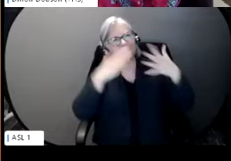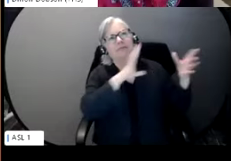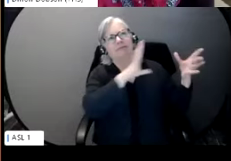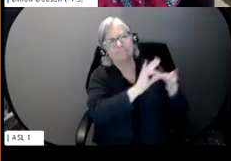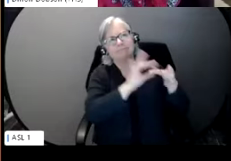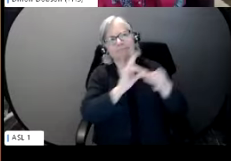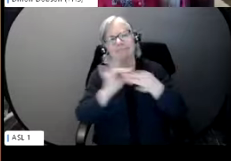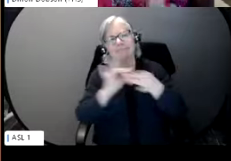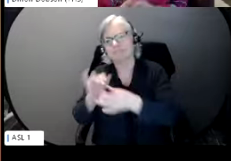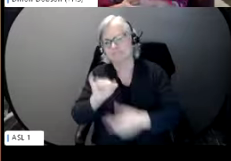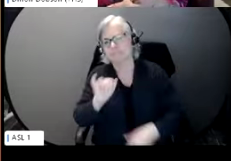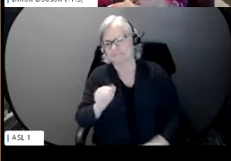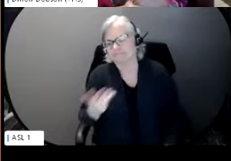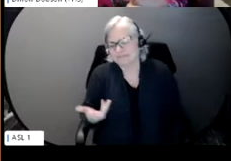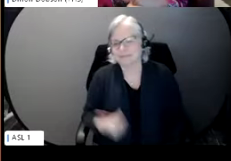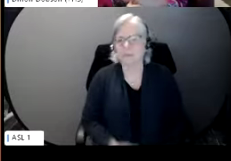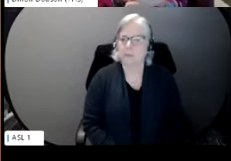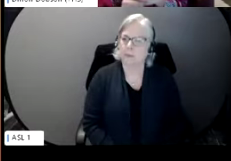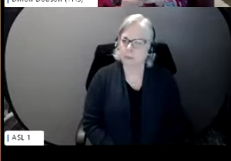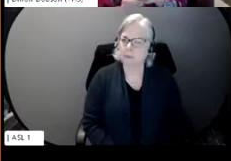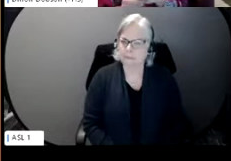and interweaved.